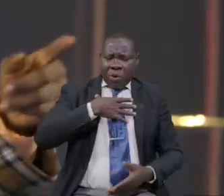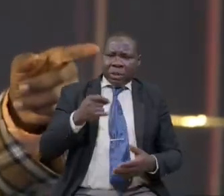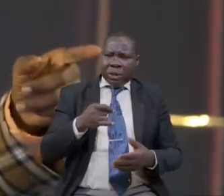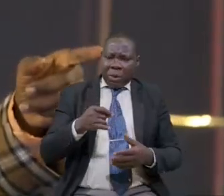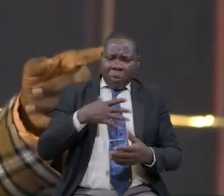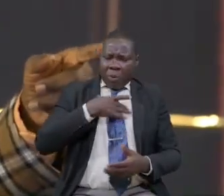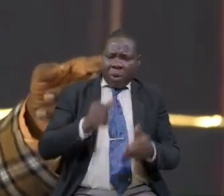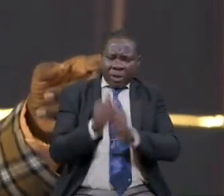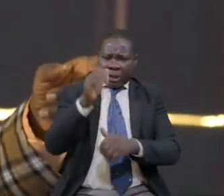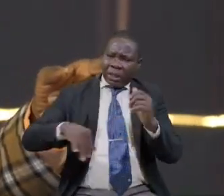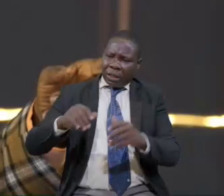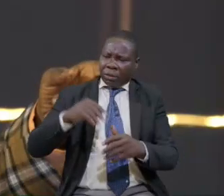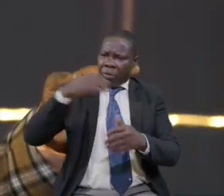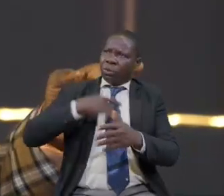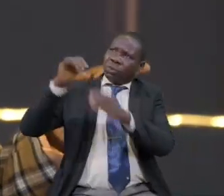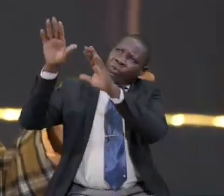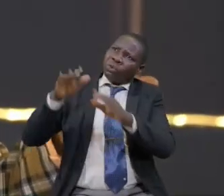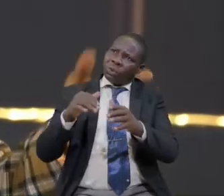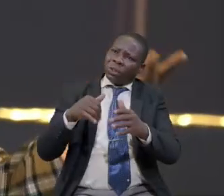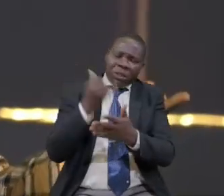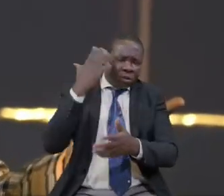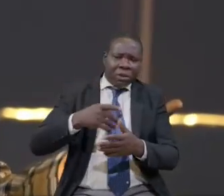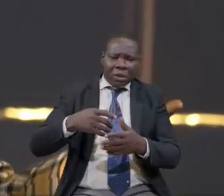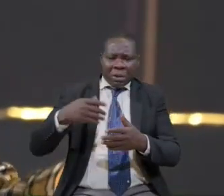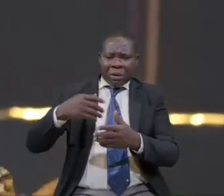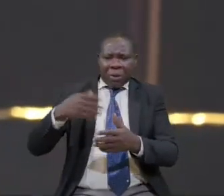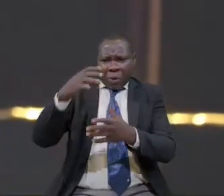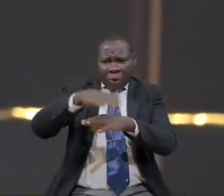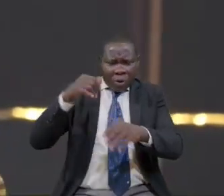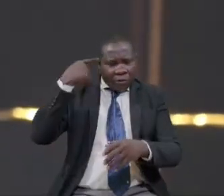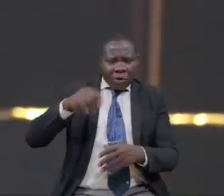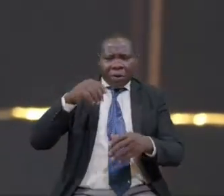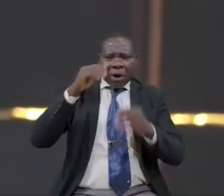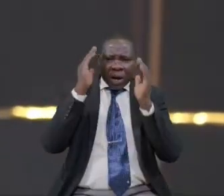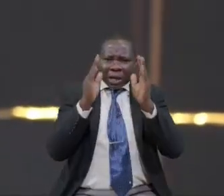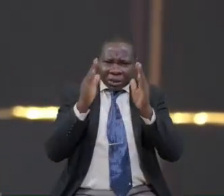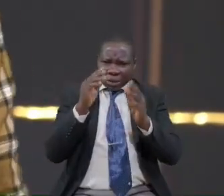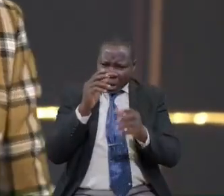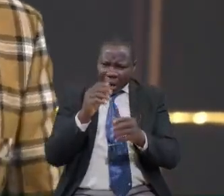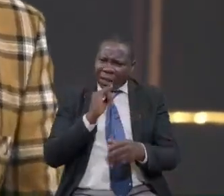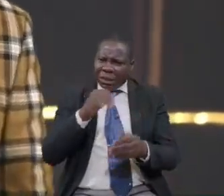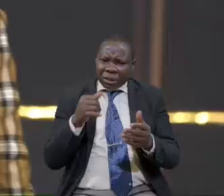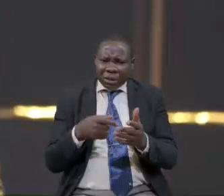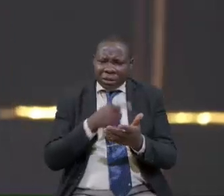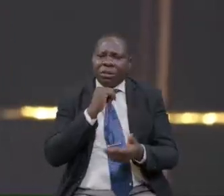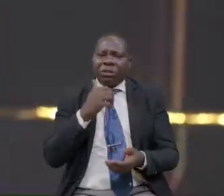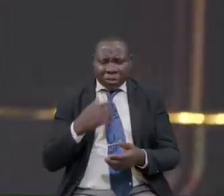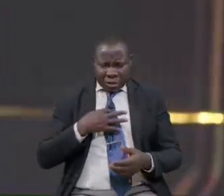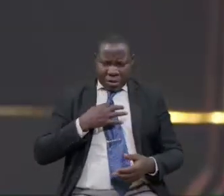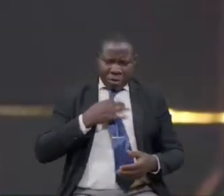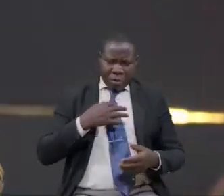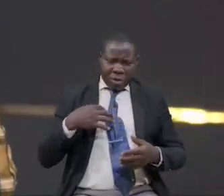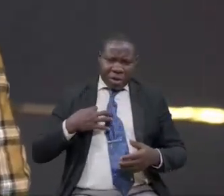it's not this, the clothes I used to see, black or gray. You say, what happened? Heaven